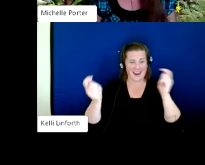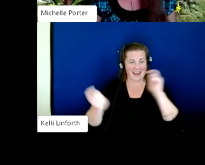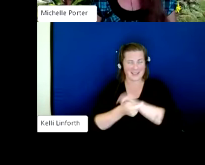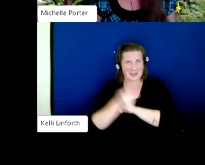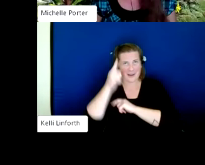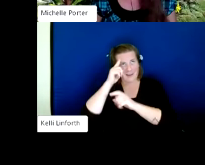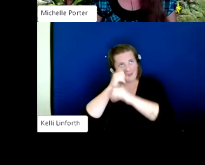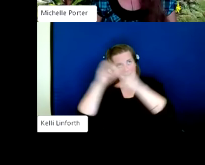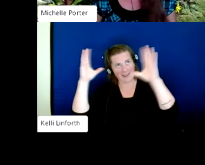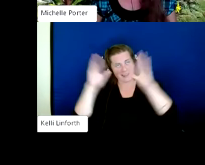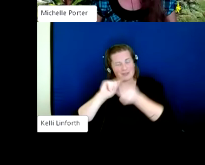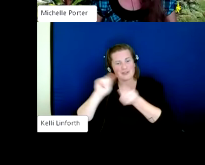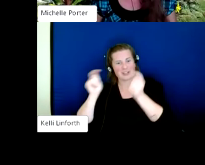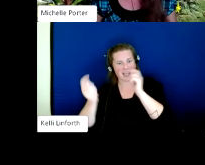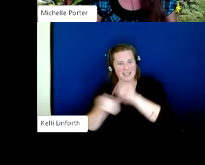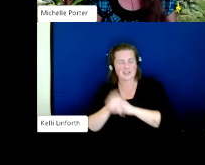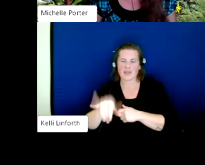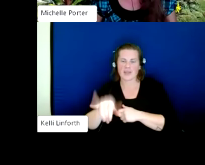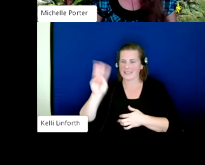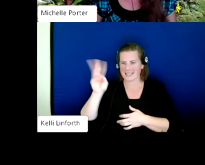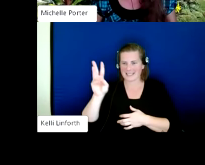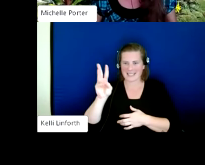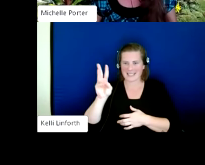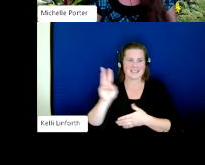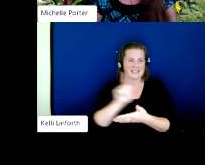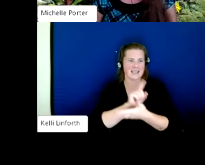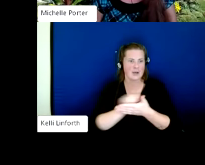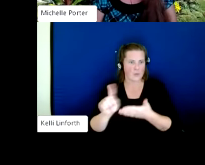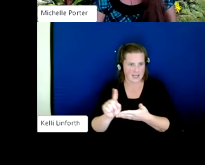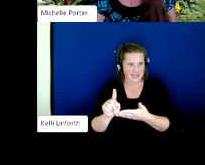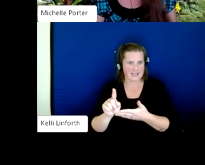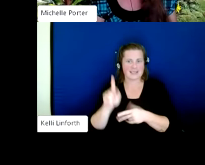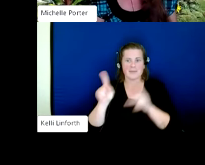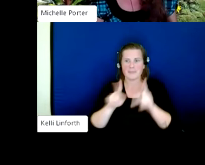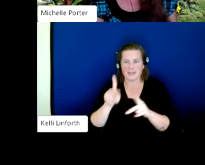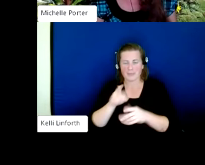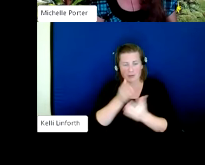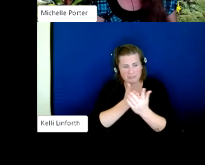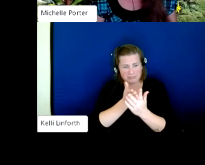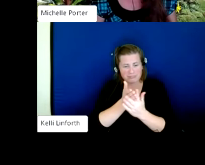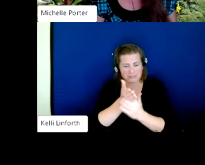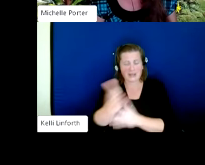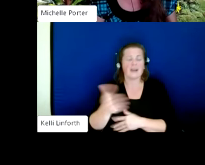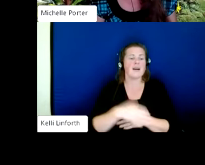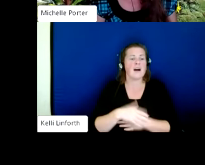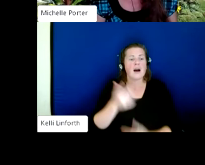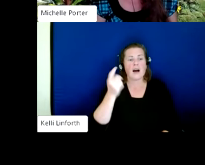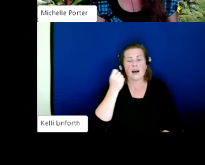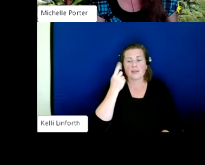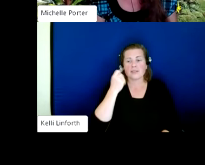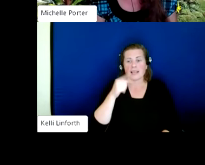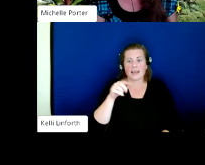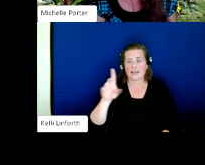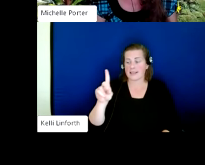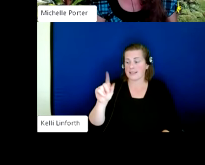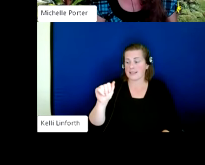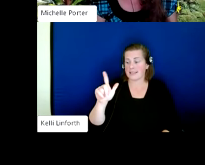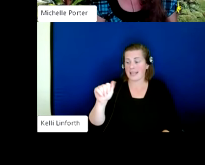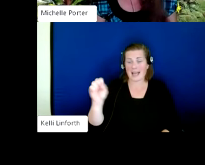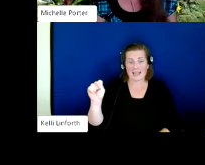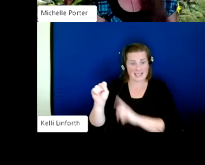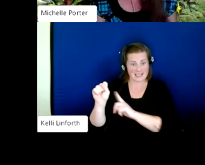six sessions that people went through. And as part of this project, I mentioned that Dallas did his thesis